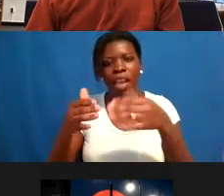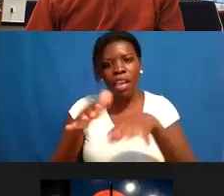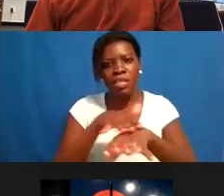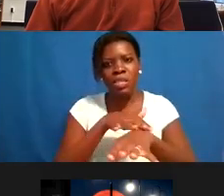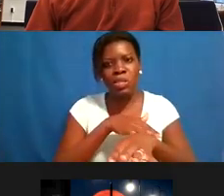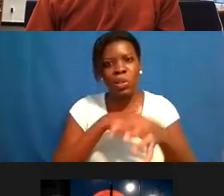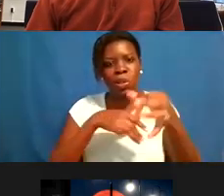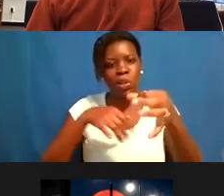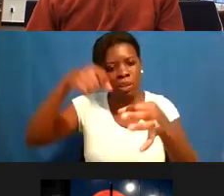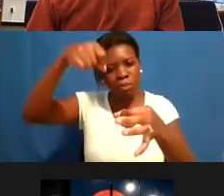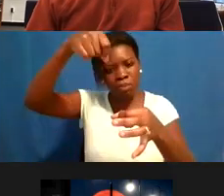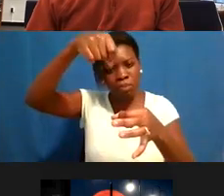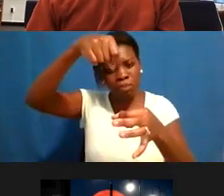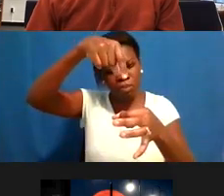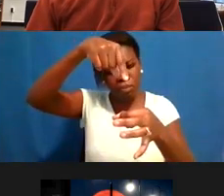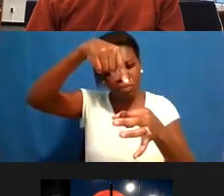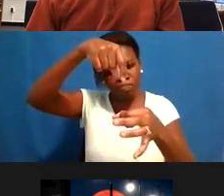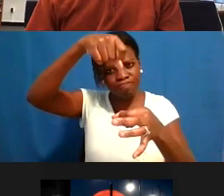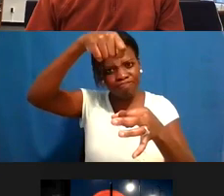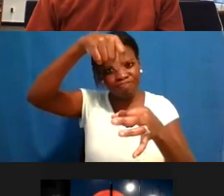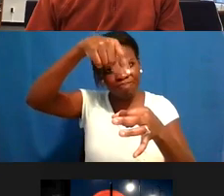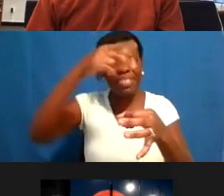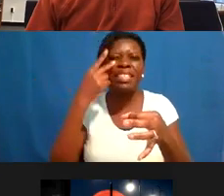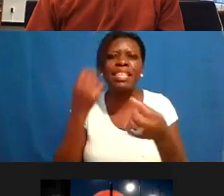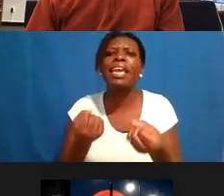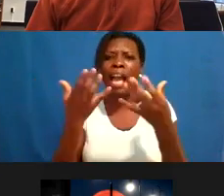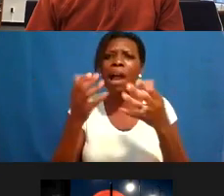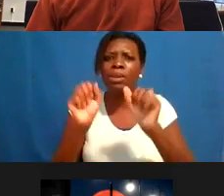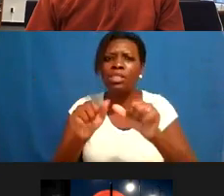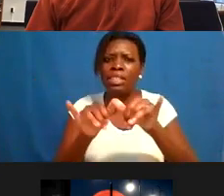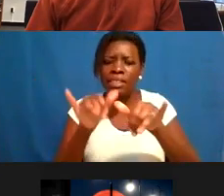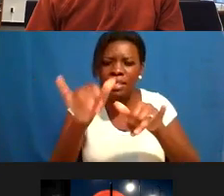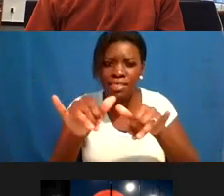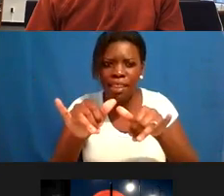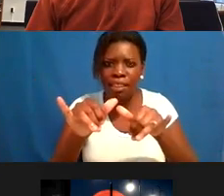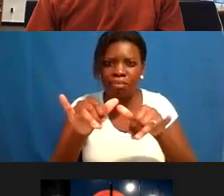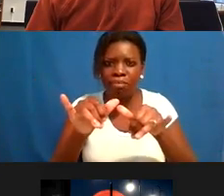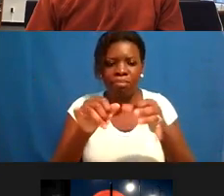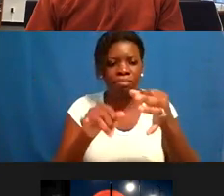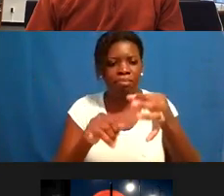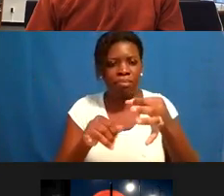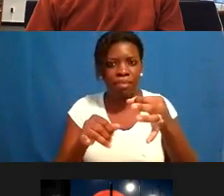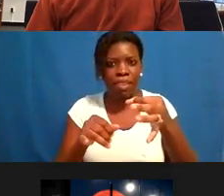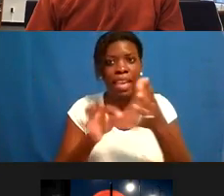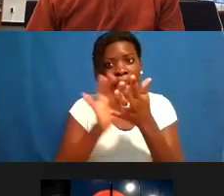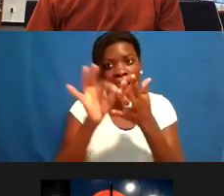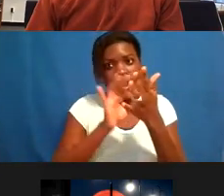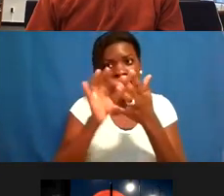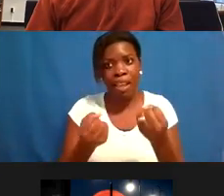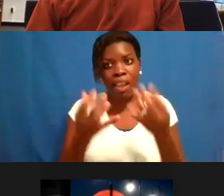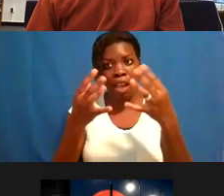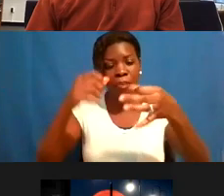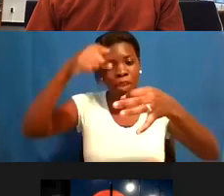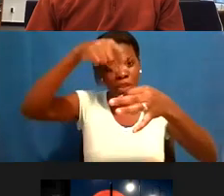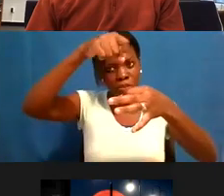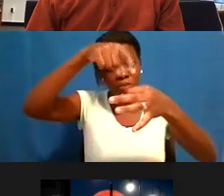the penny can hold. So remember, while you're doing the experiment, make sure to keep count of how many drops you're able to add